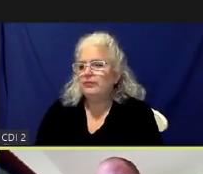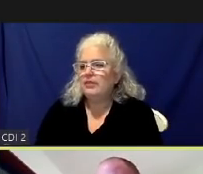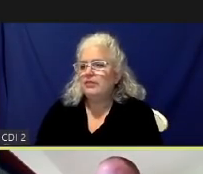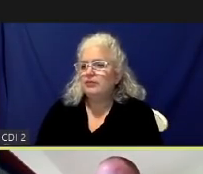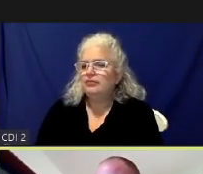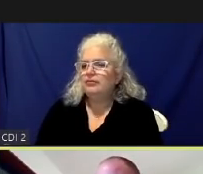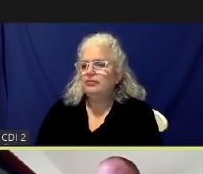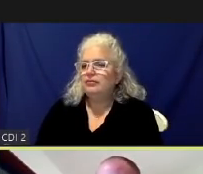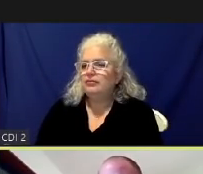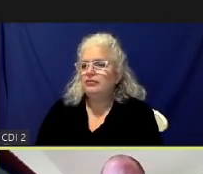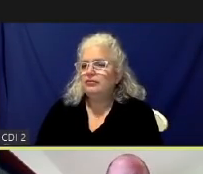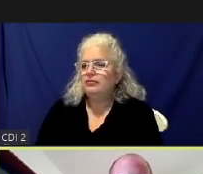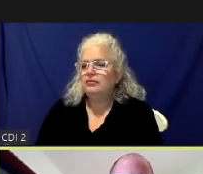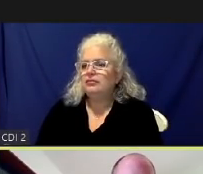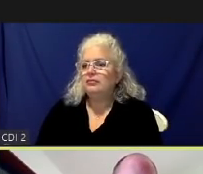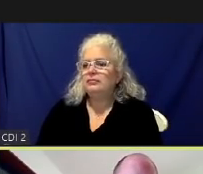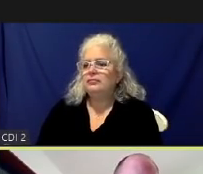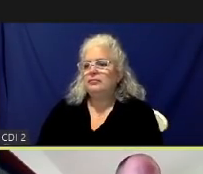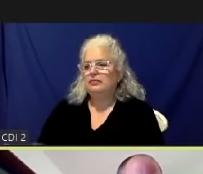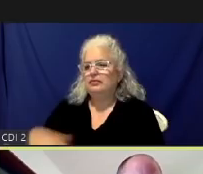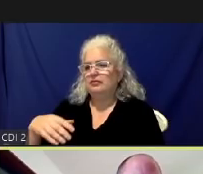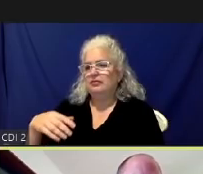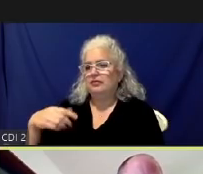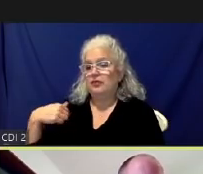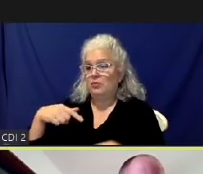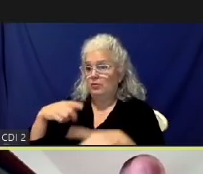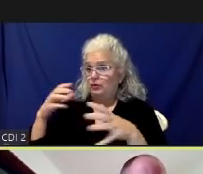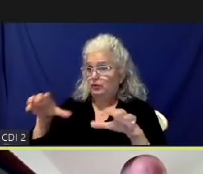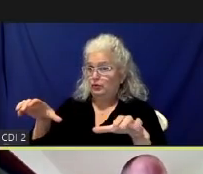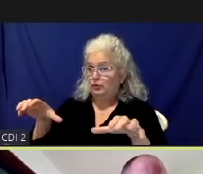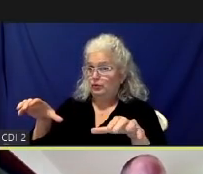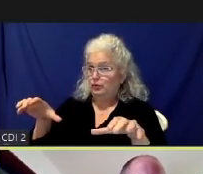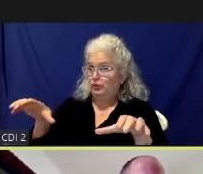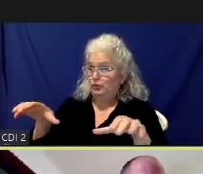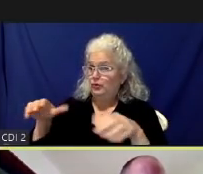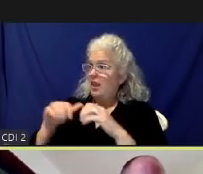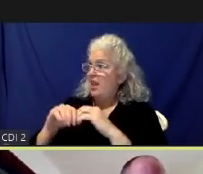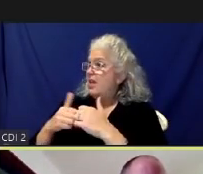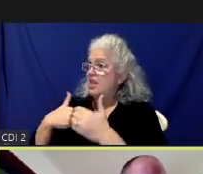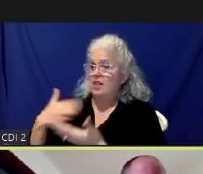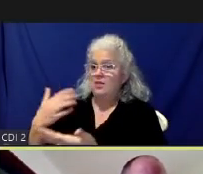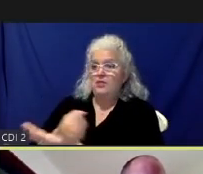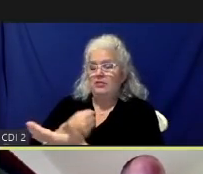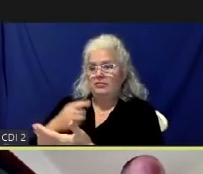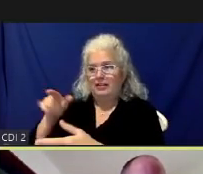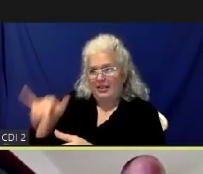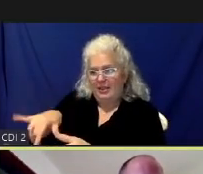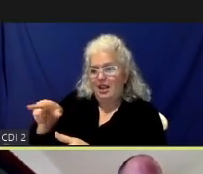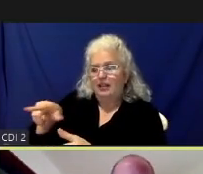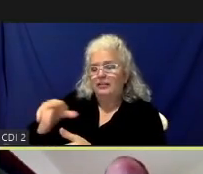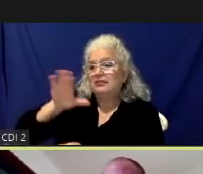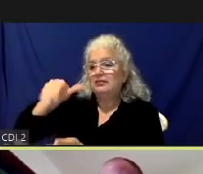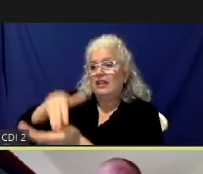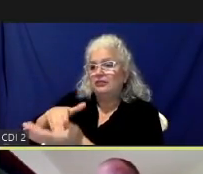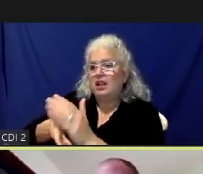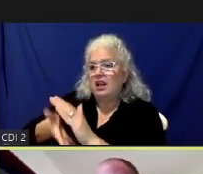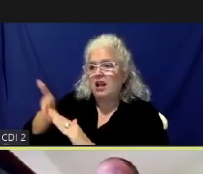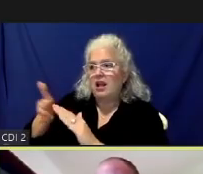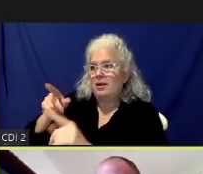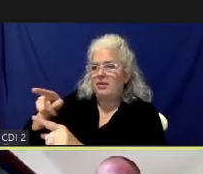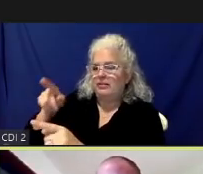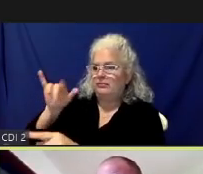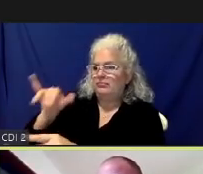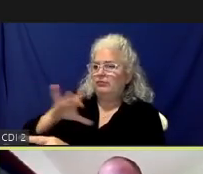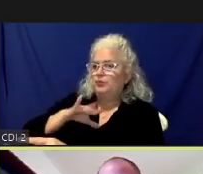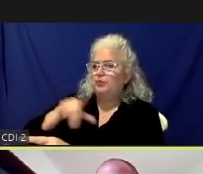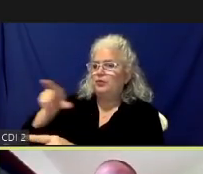optimizing our sort of central operation at the superpod, but then we've also acknowledged that we need to have as many sort of access points as